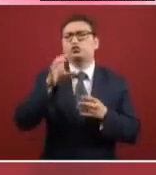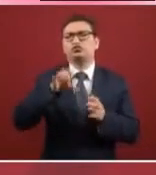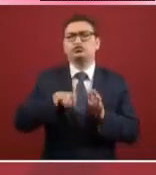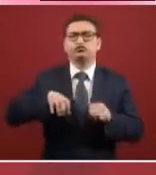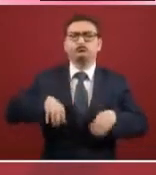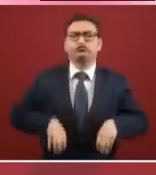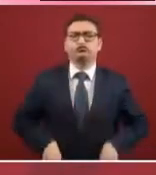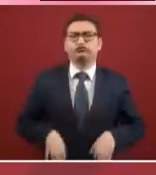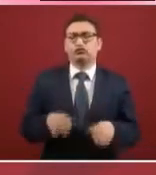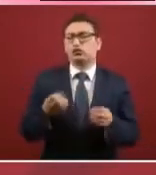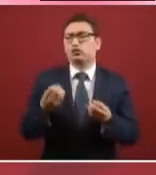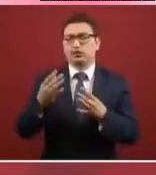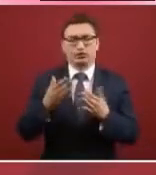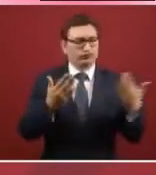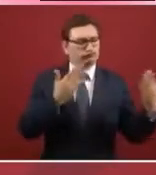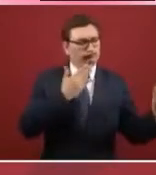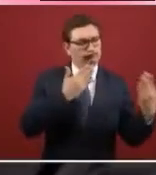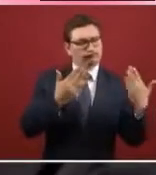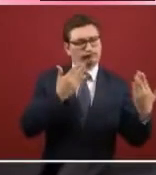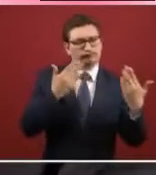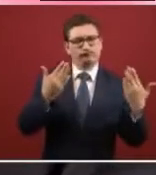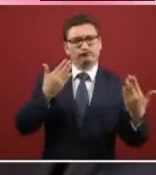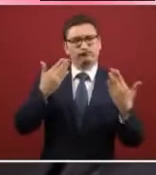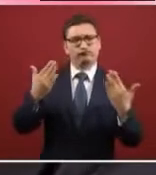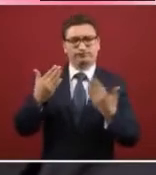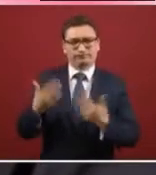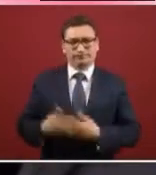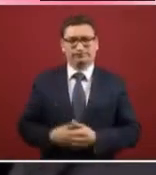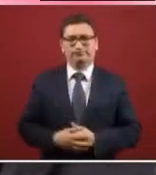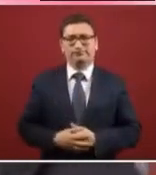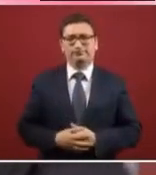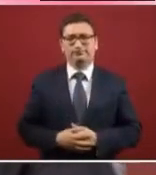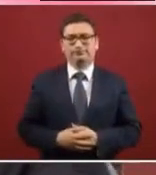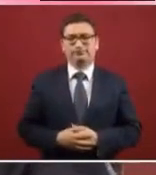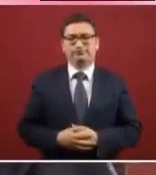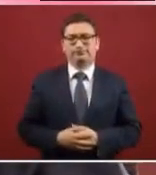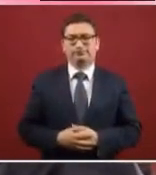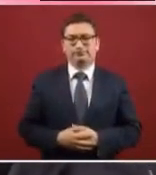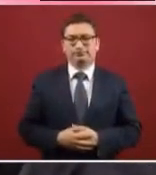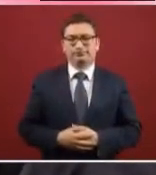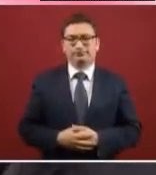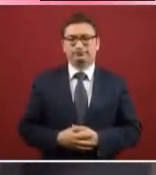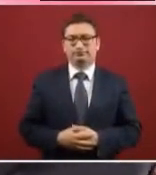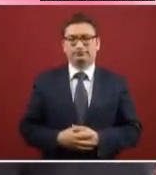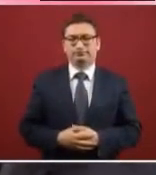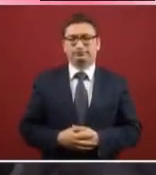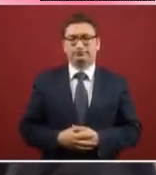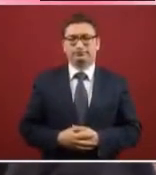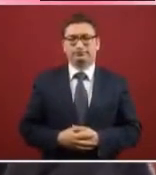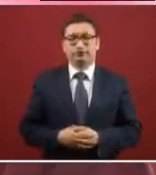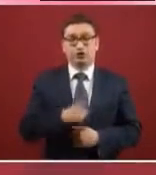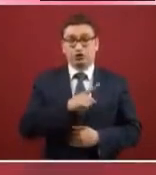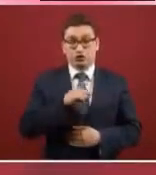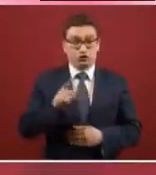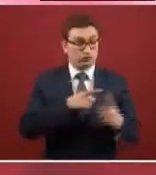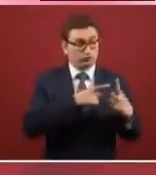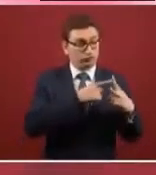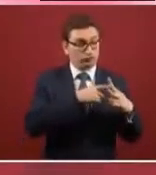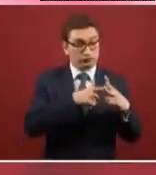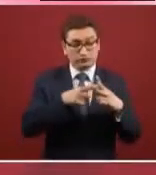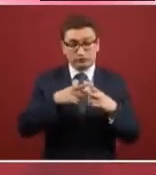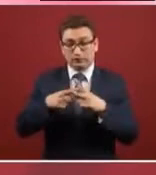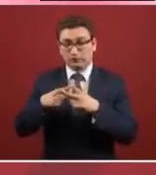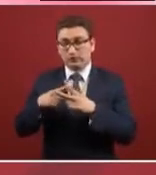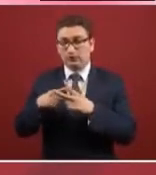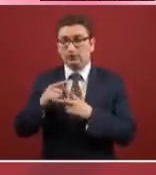Y van a tener las cuentas. and then you'll have the